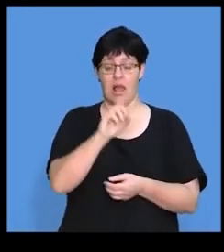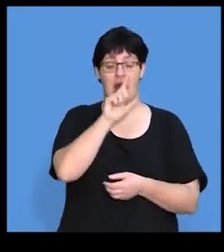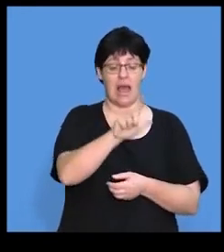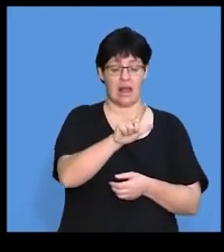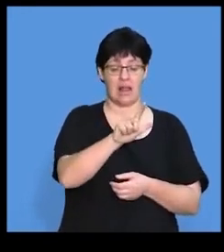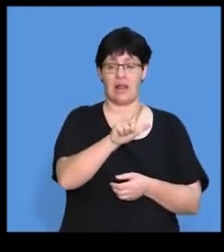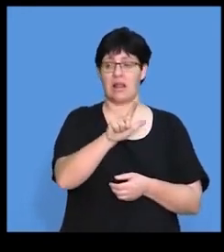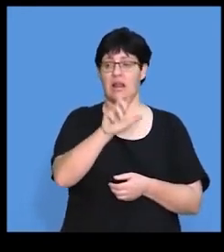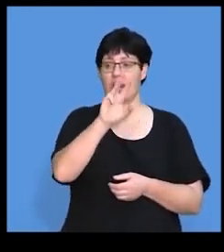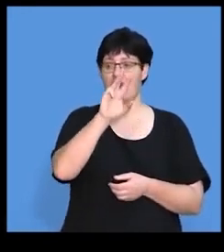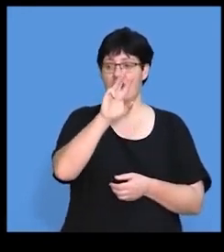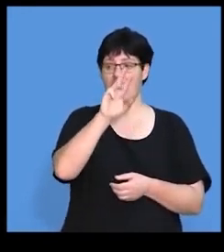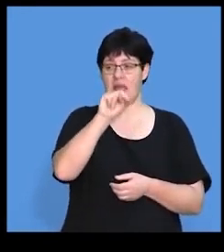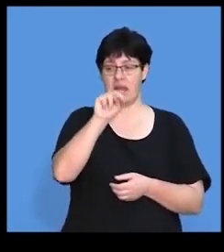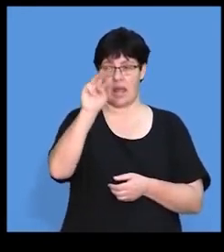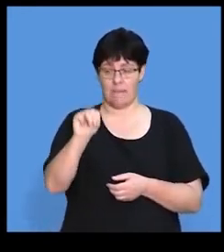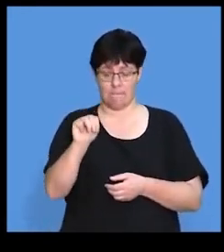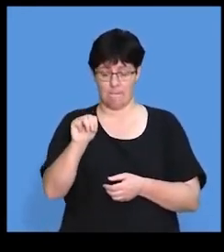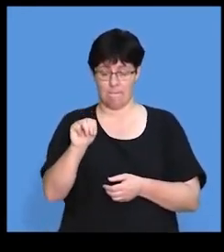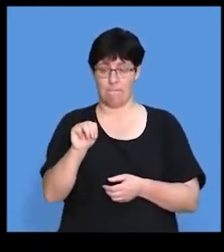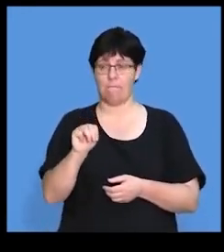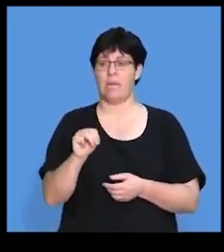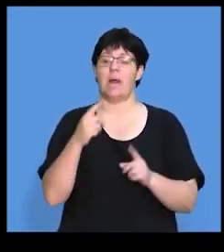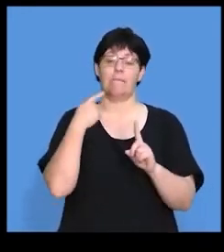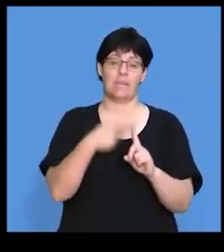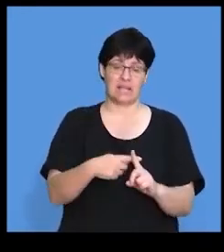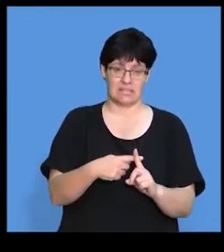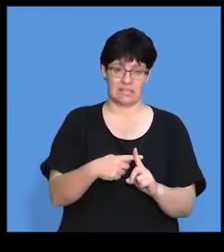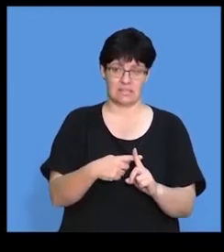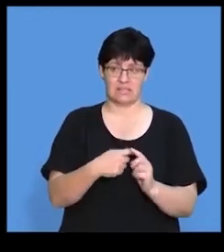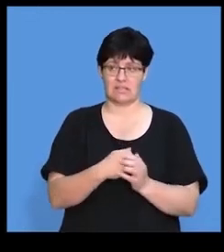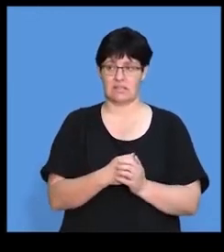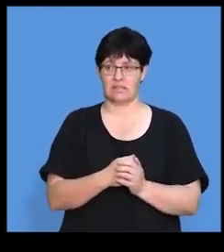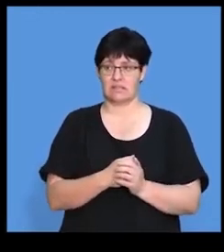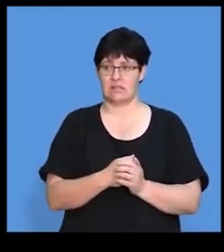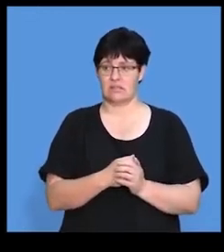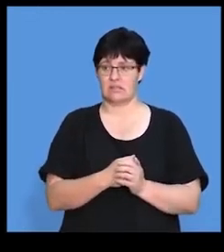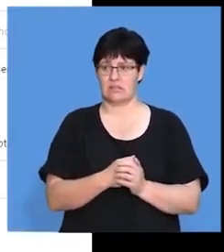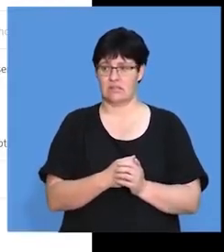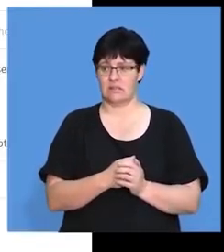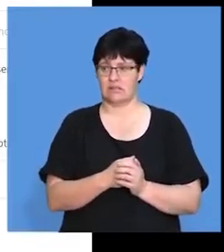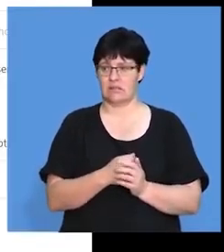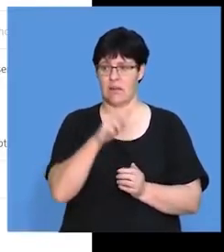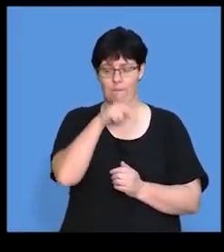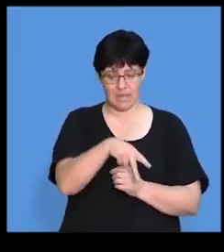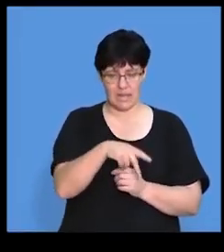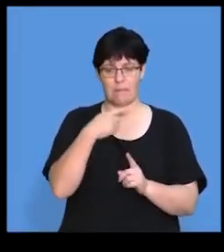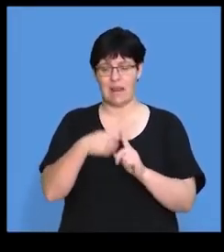so angle LNM, which is the angle we're trying to find, plus this